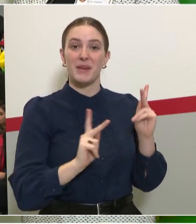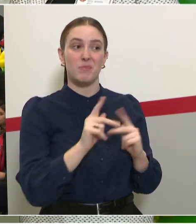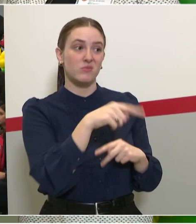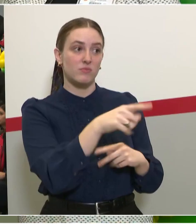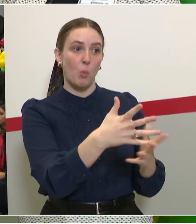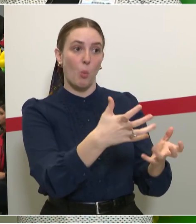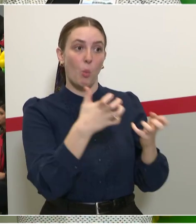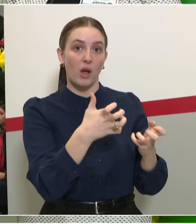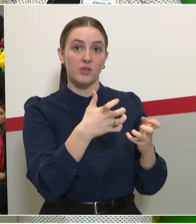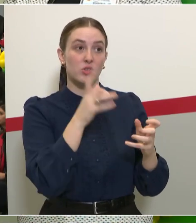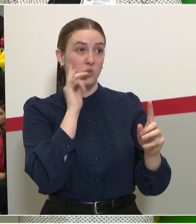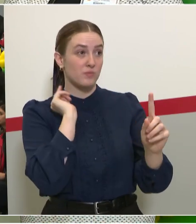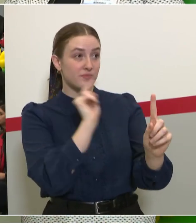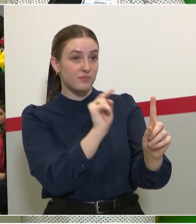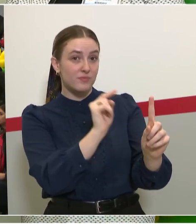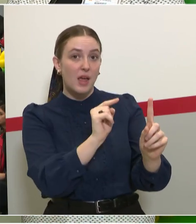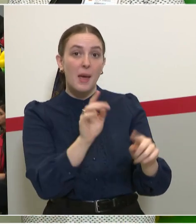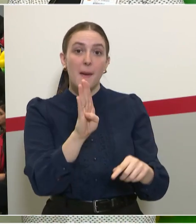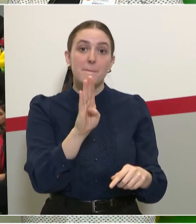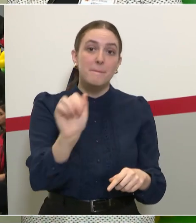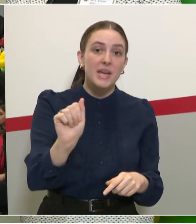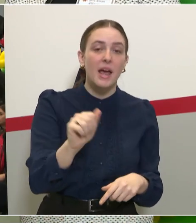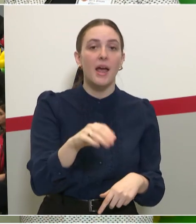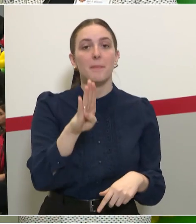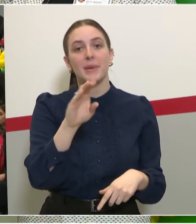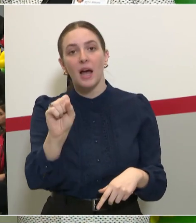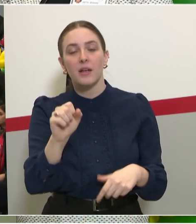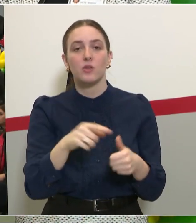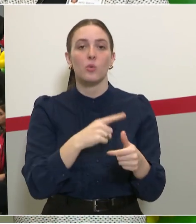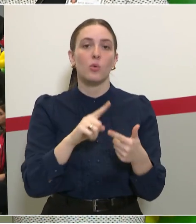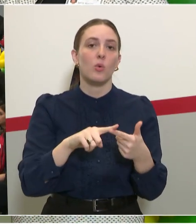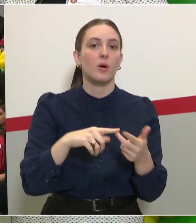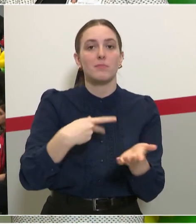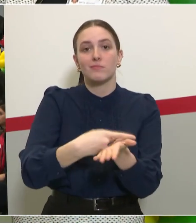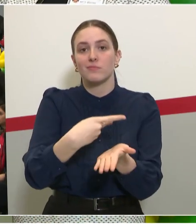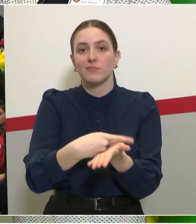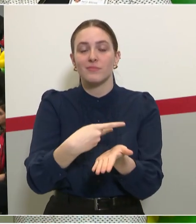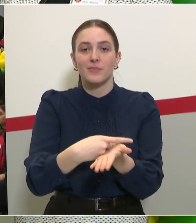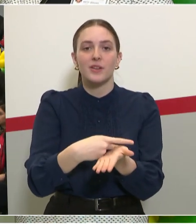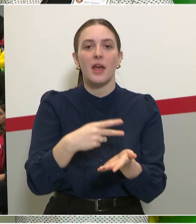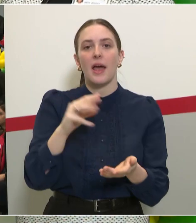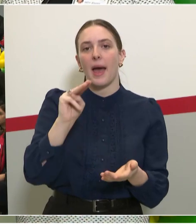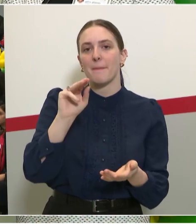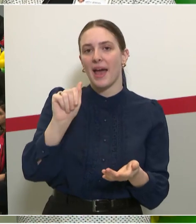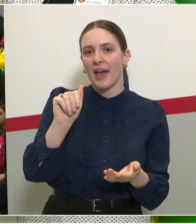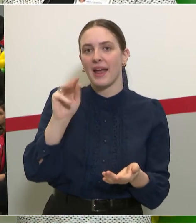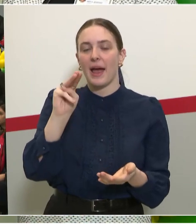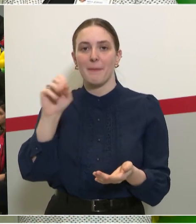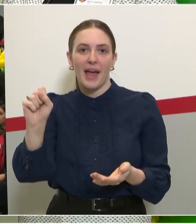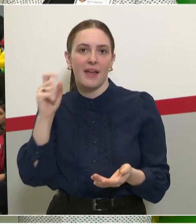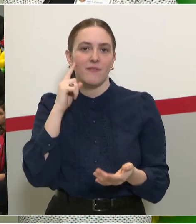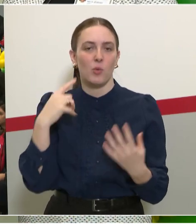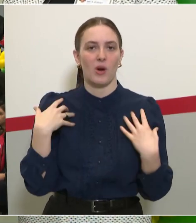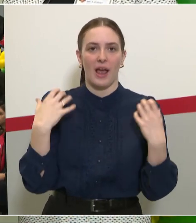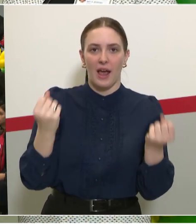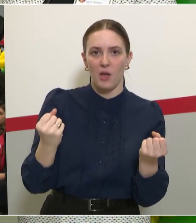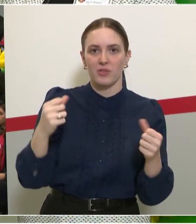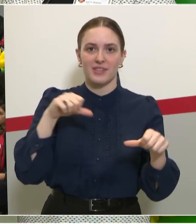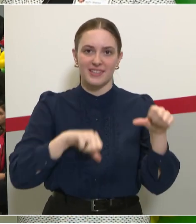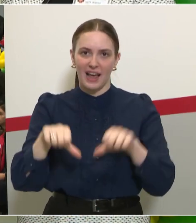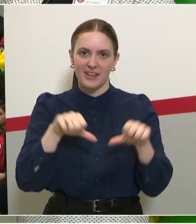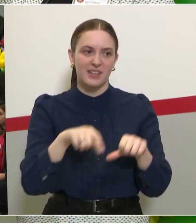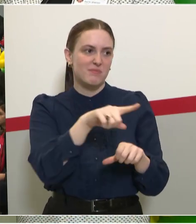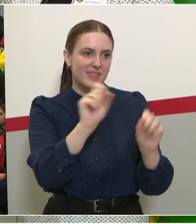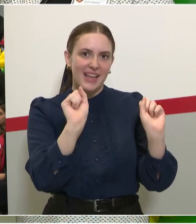pursue either a bachelor's or master's degree in health or sciences will have an opportunity to do that in